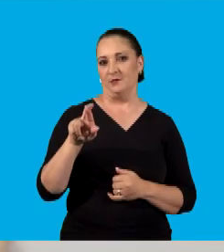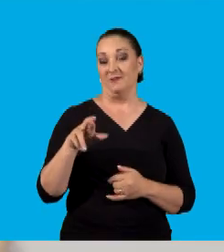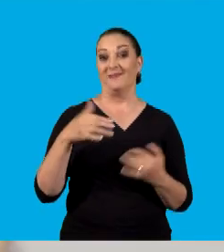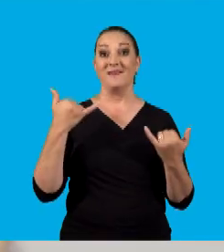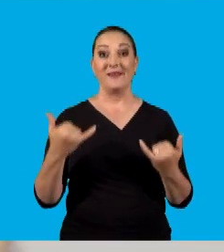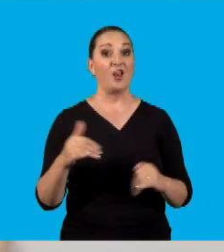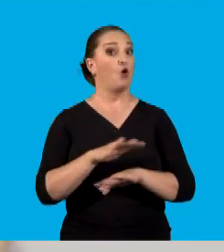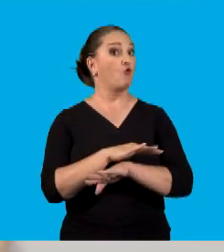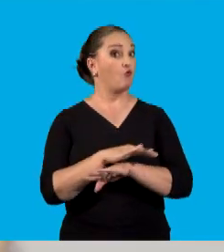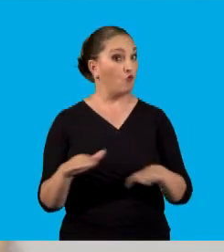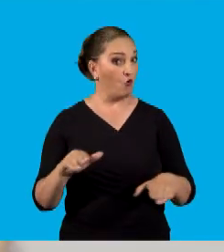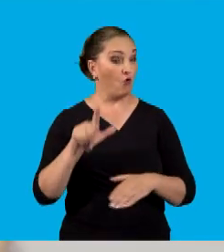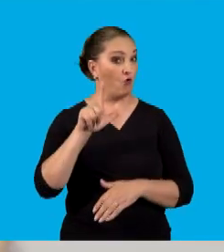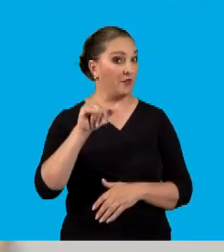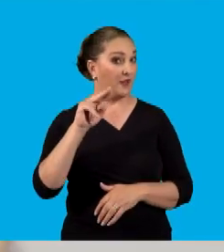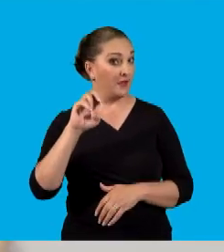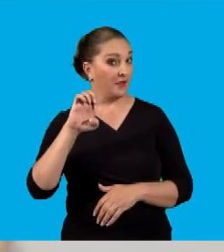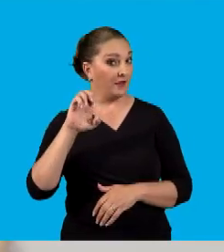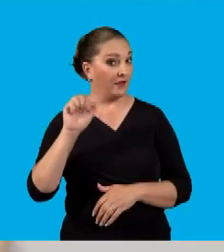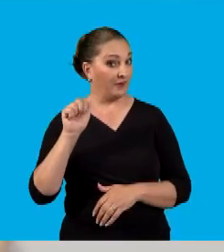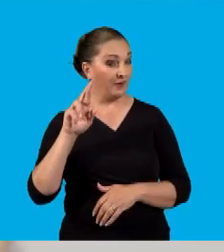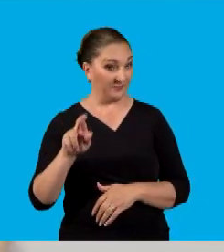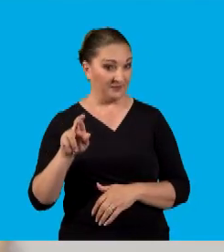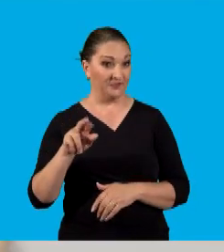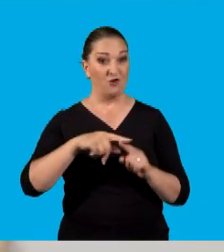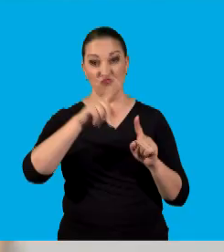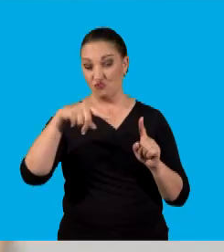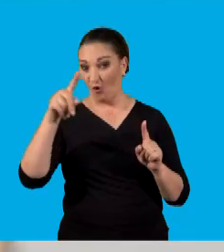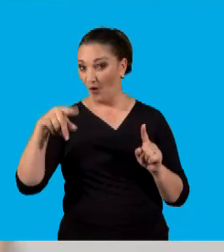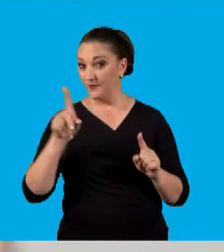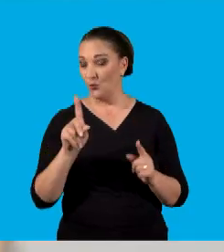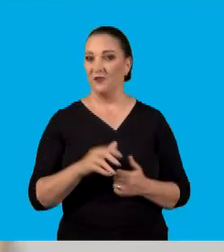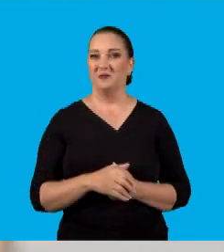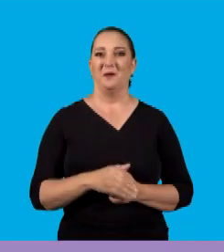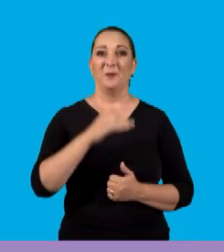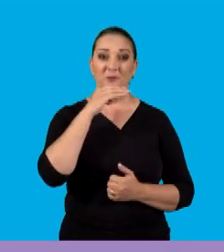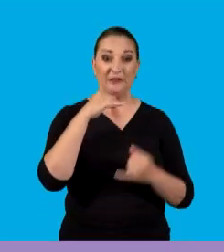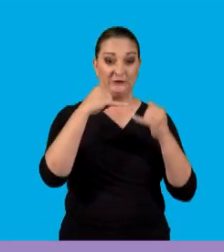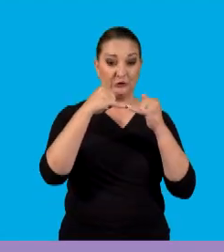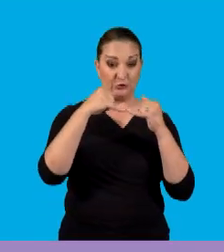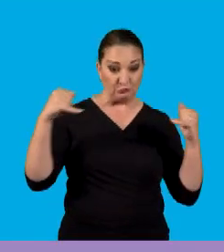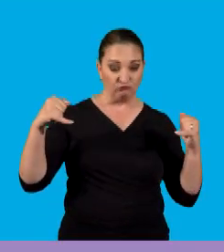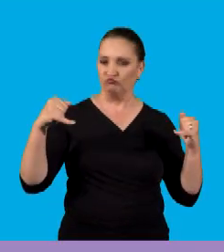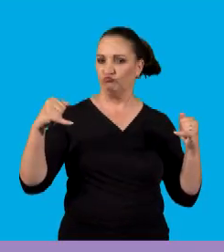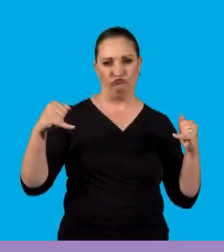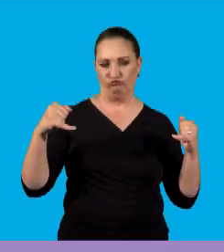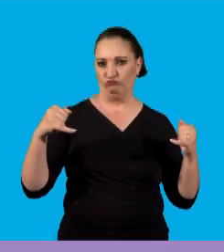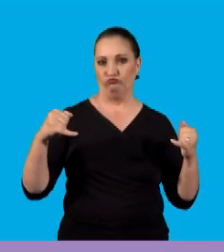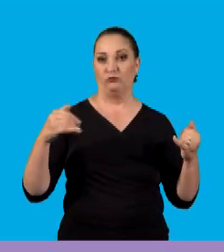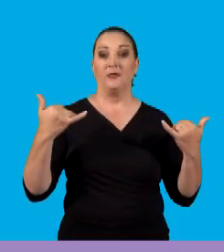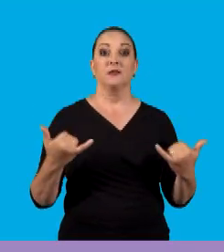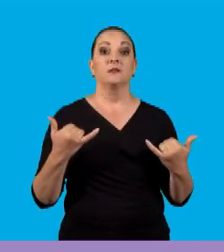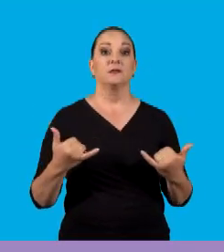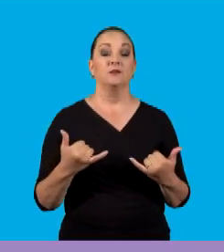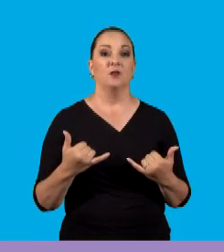graphs? Let's look at what we can learn from there. Now, firstly, non-linear graphs, they refer to graphs that are